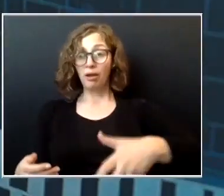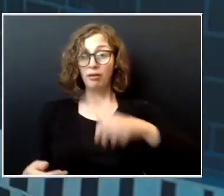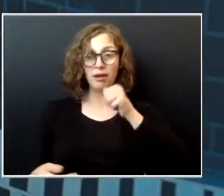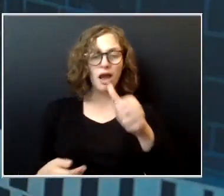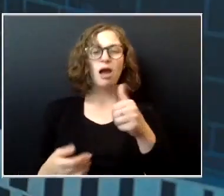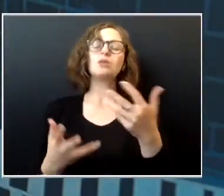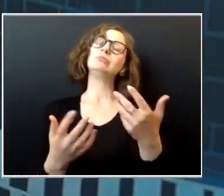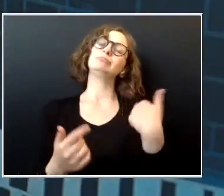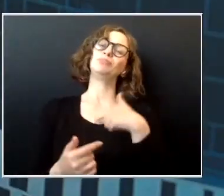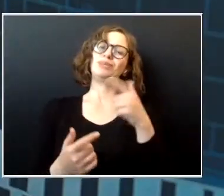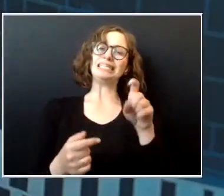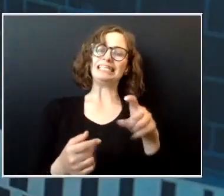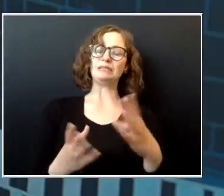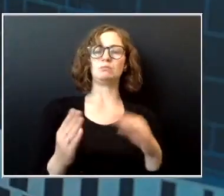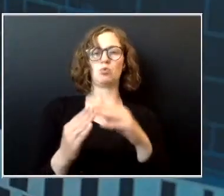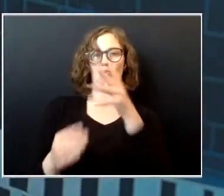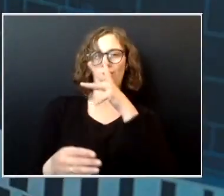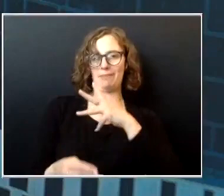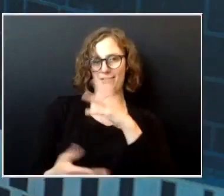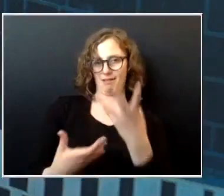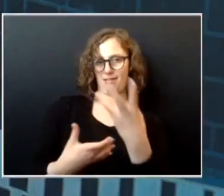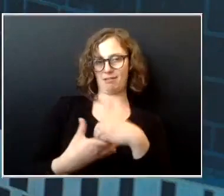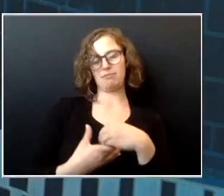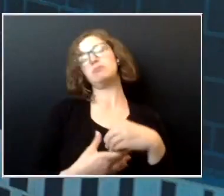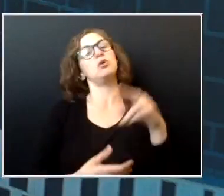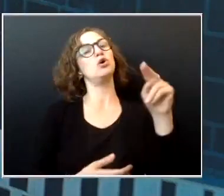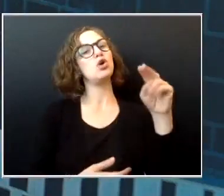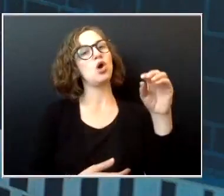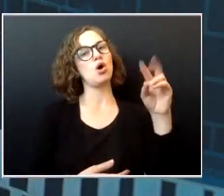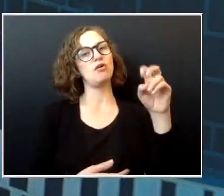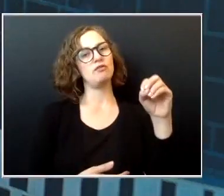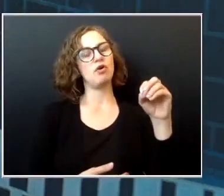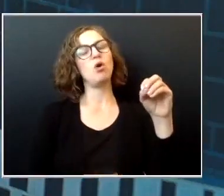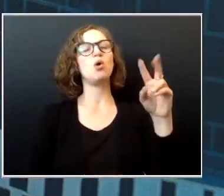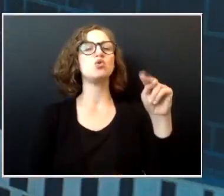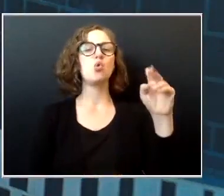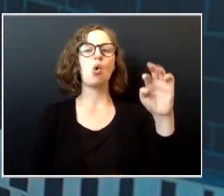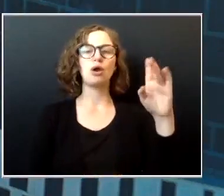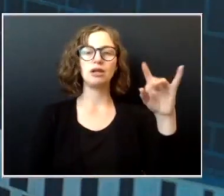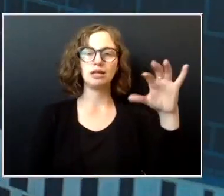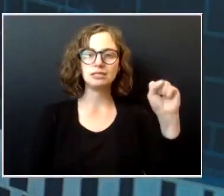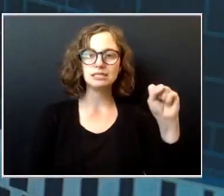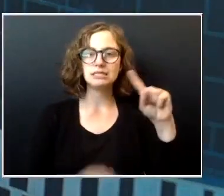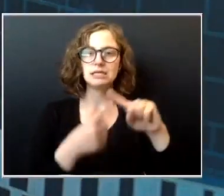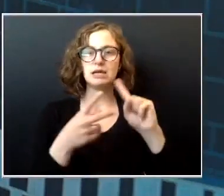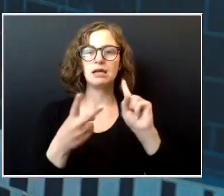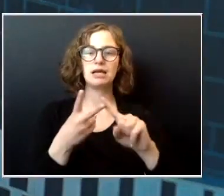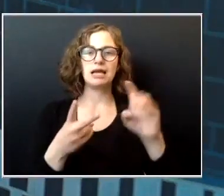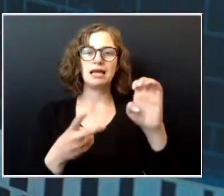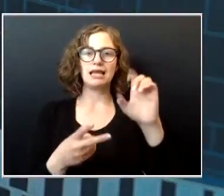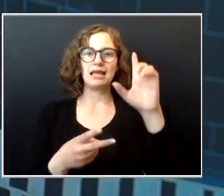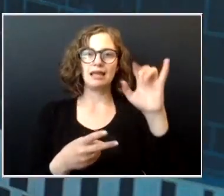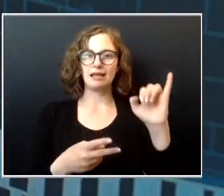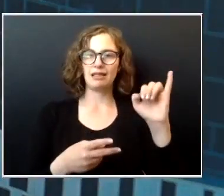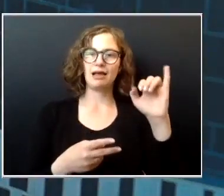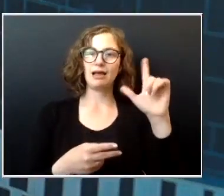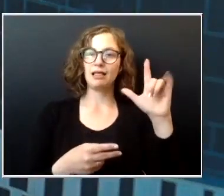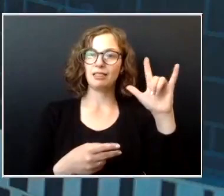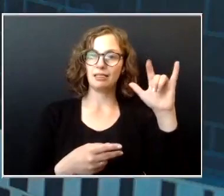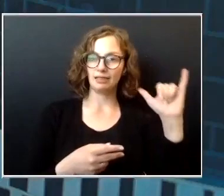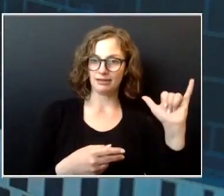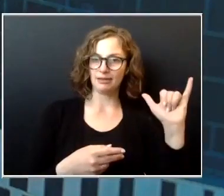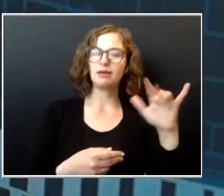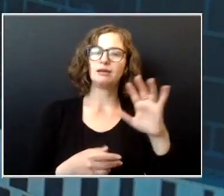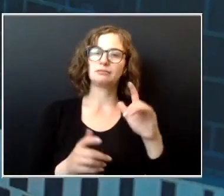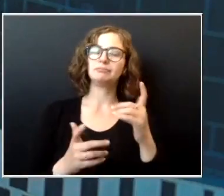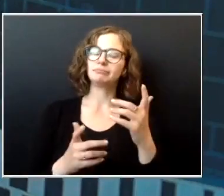Nordisk and I believe Eli Lilly, so those are the two big drug makers for the anti-obesity medications, and they have pregnancy cohorts that